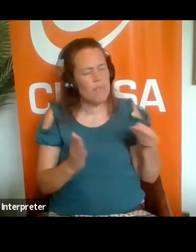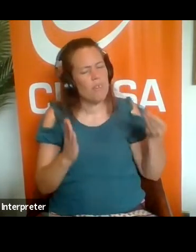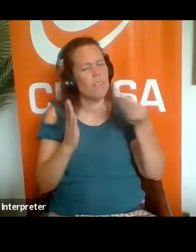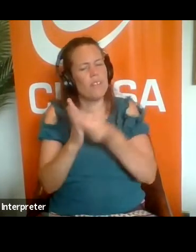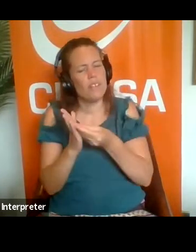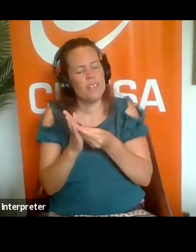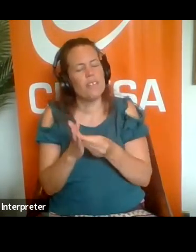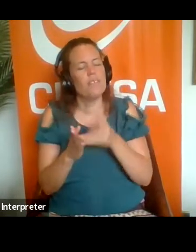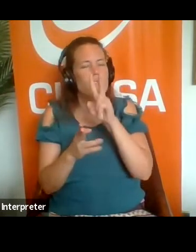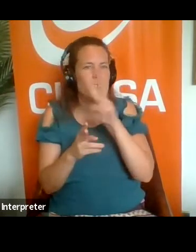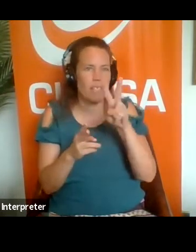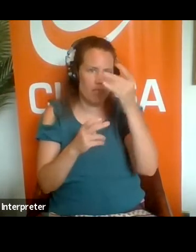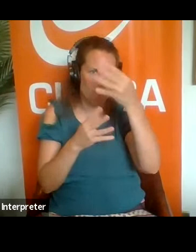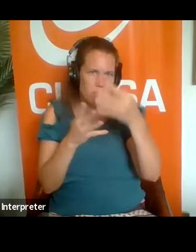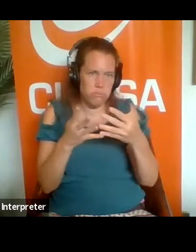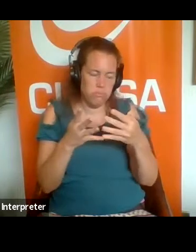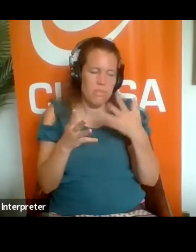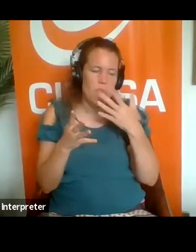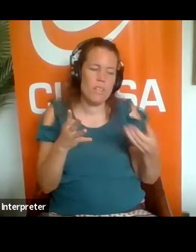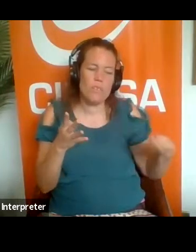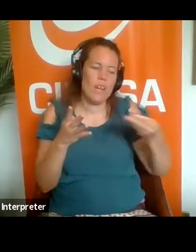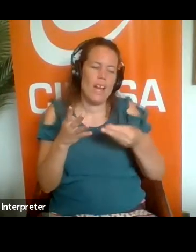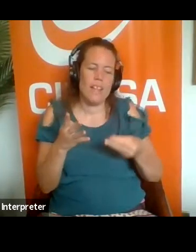by Victor.